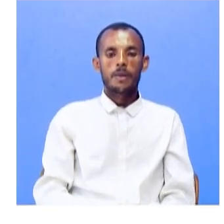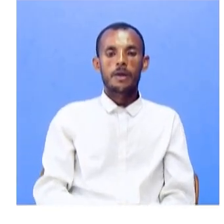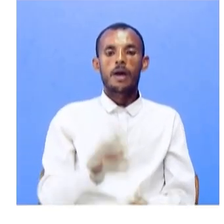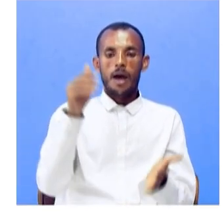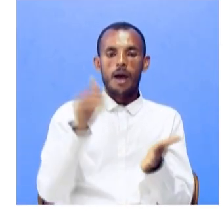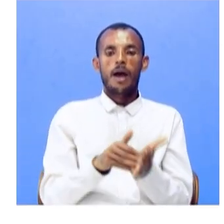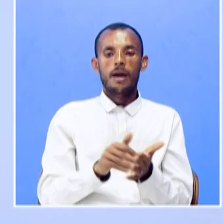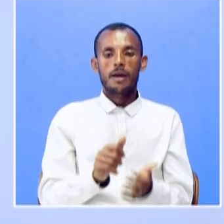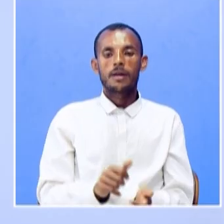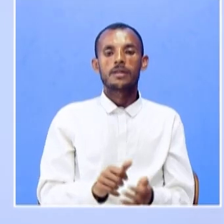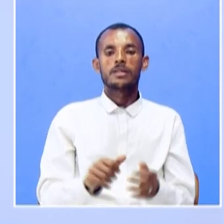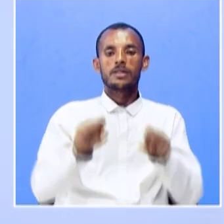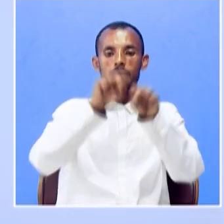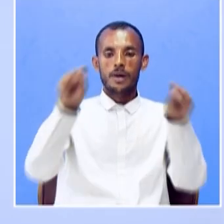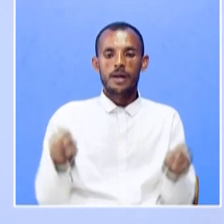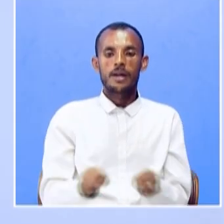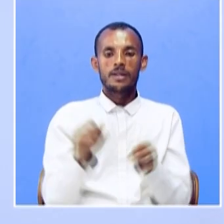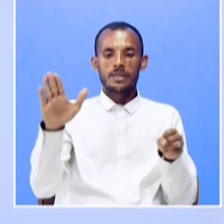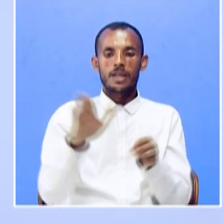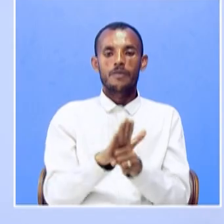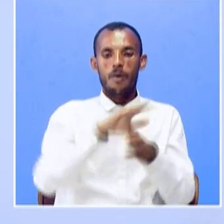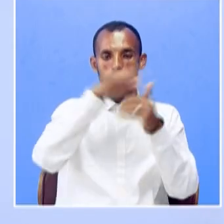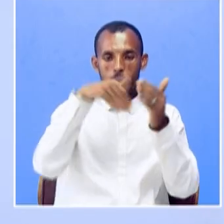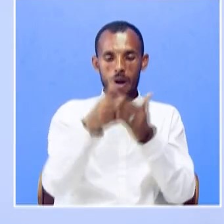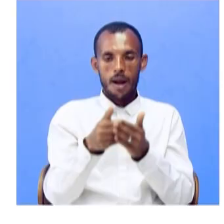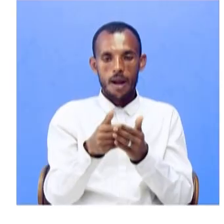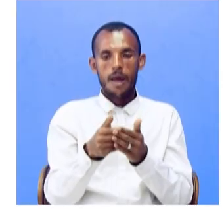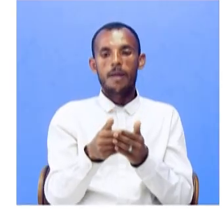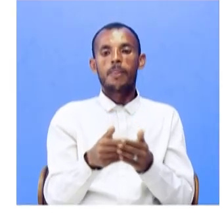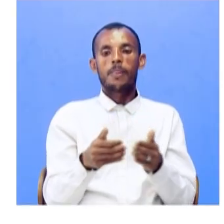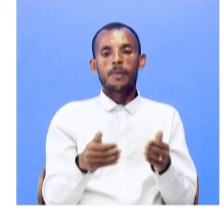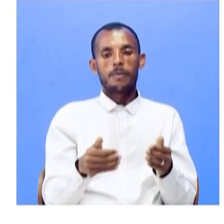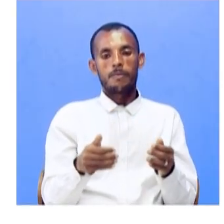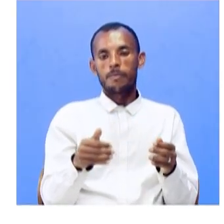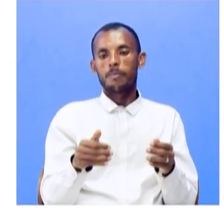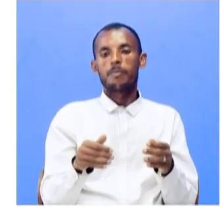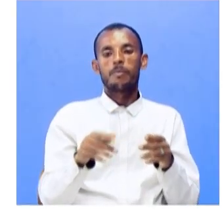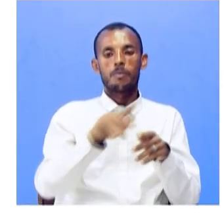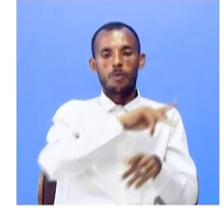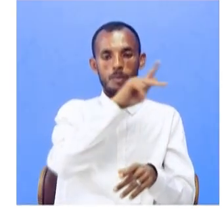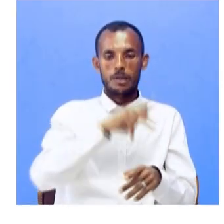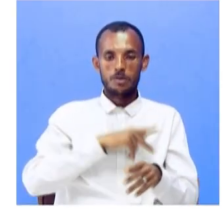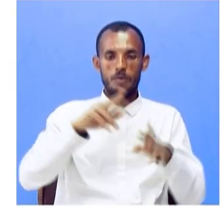Again, square satisfies all properties of rectangle. Square